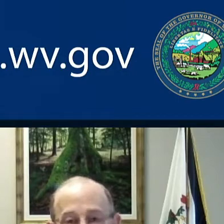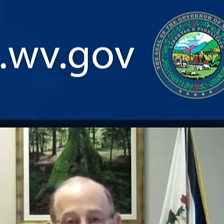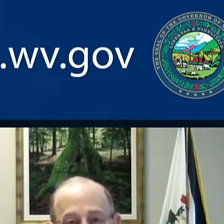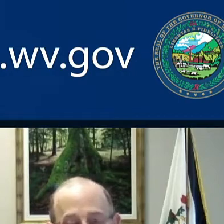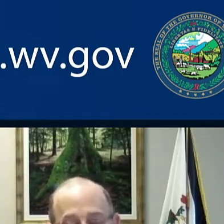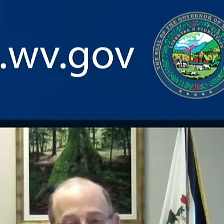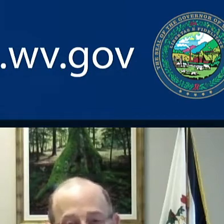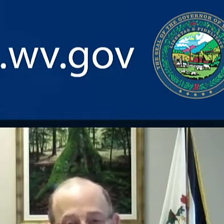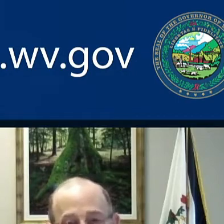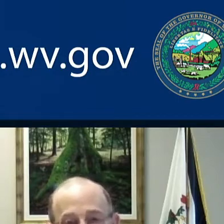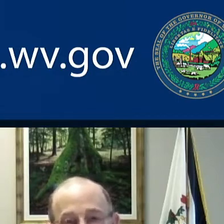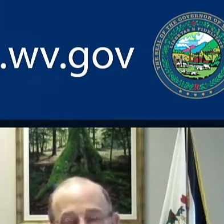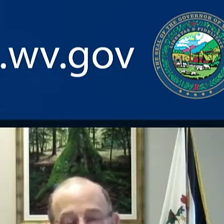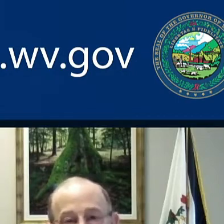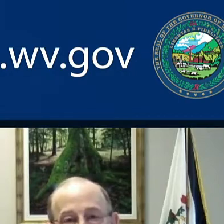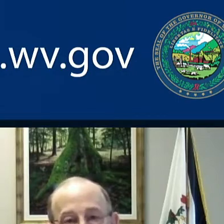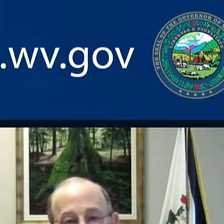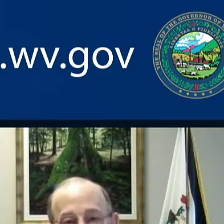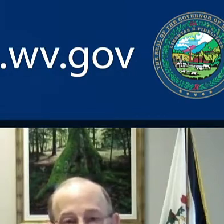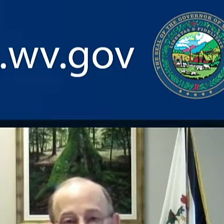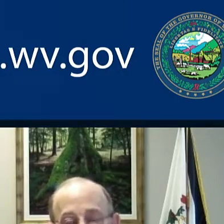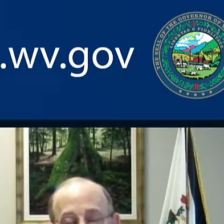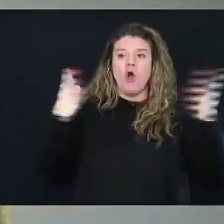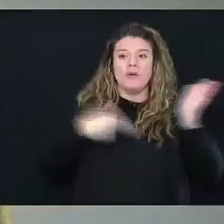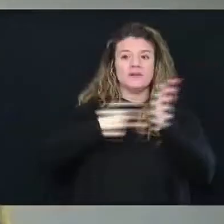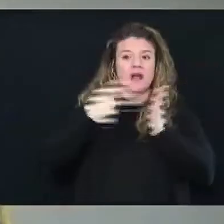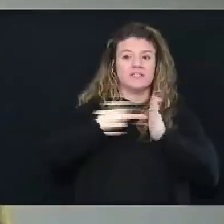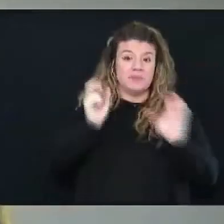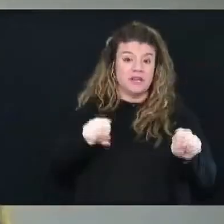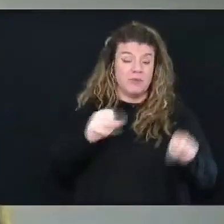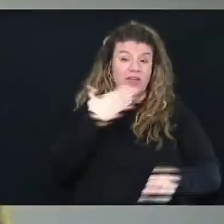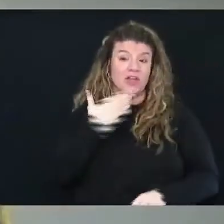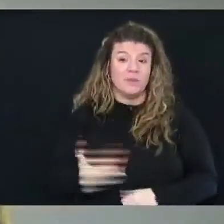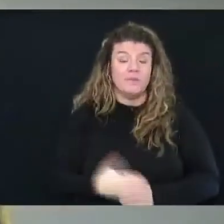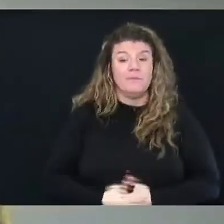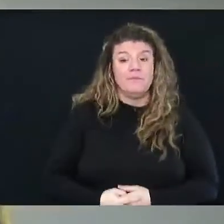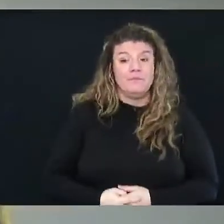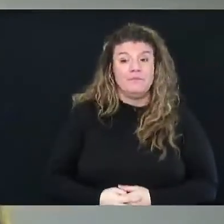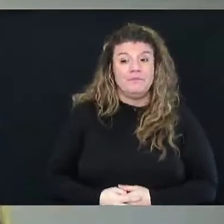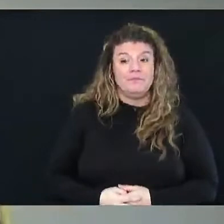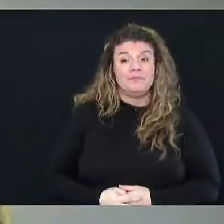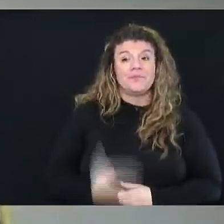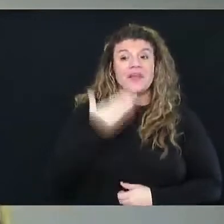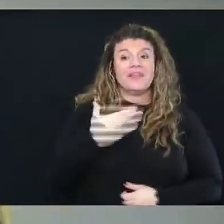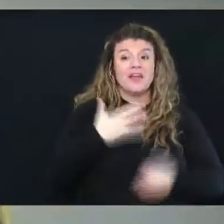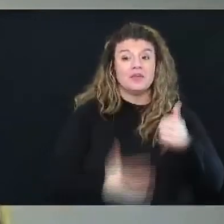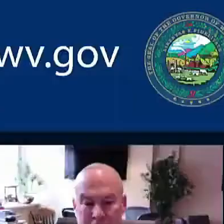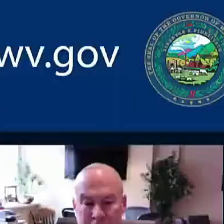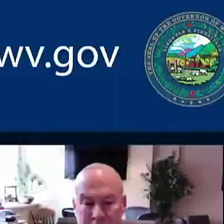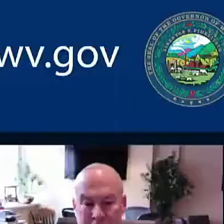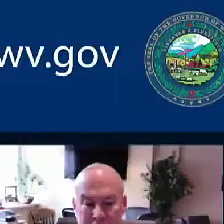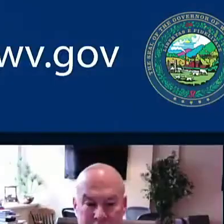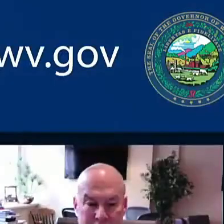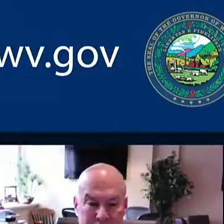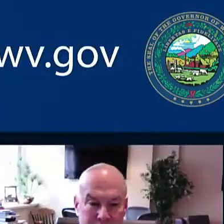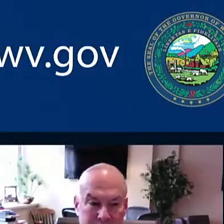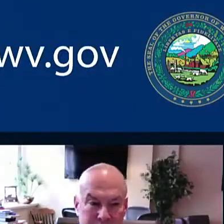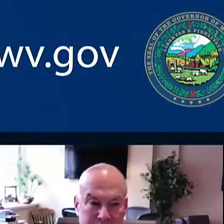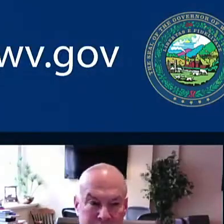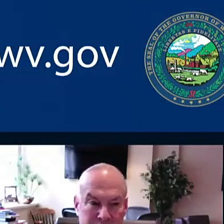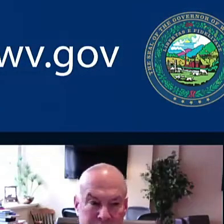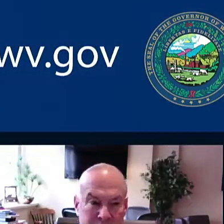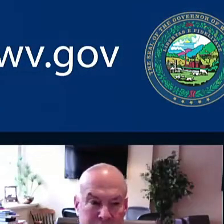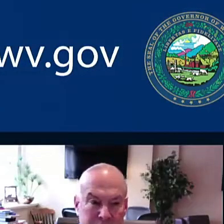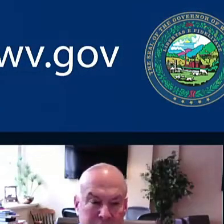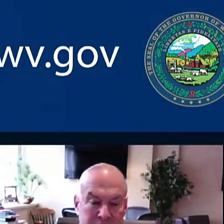state and attempt to be as transparent as possible, as always. Thank you. Thank you, Secretary. We'll now go to questions from members of the media.